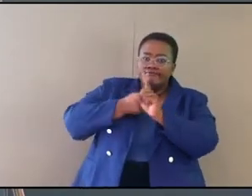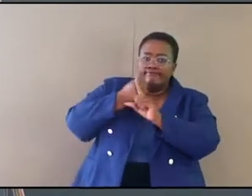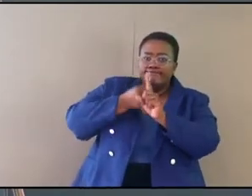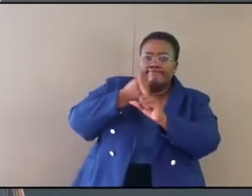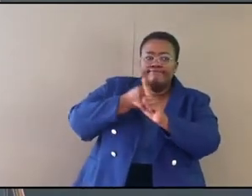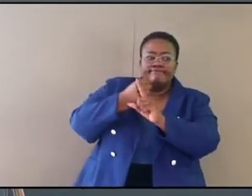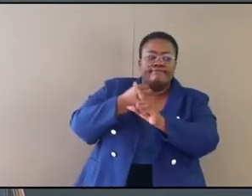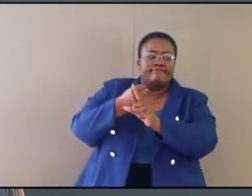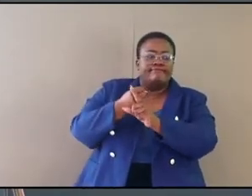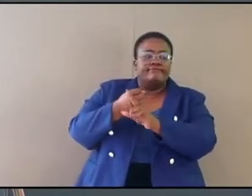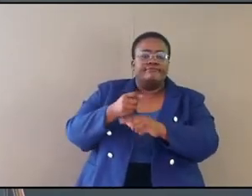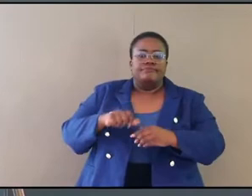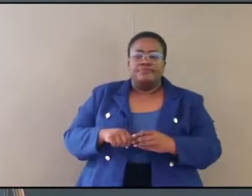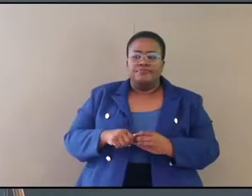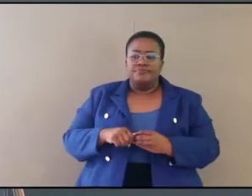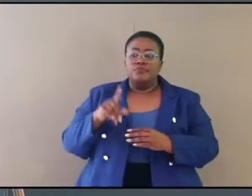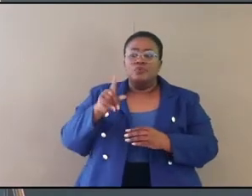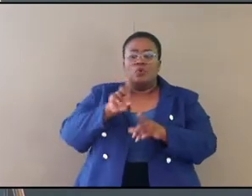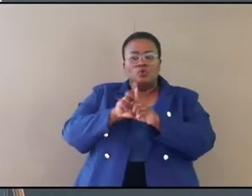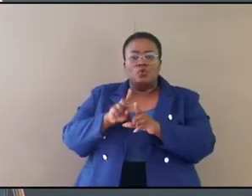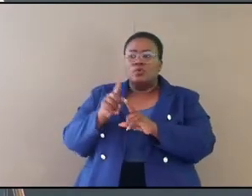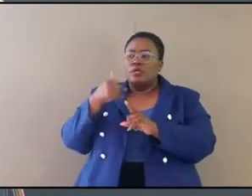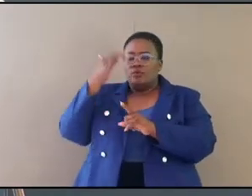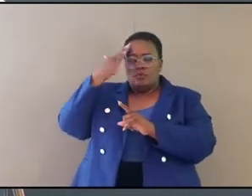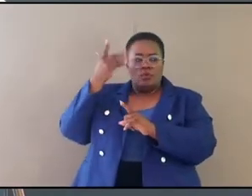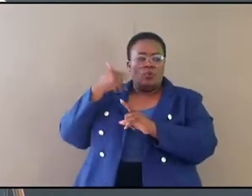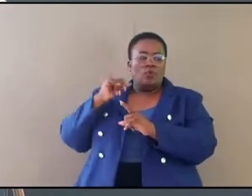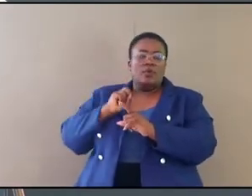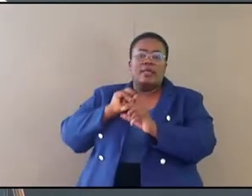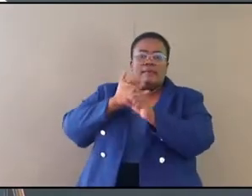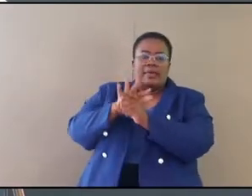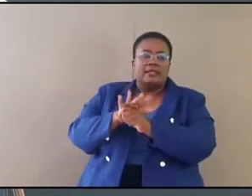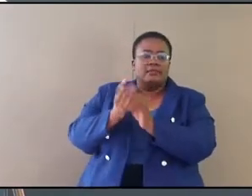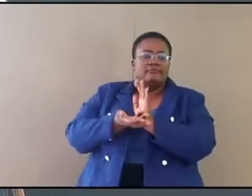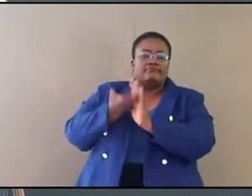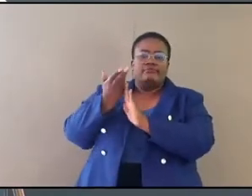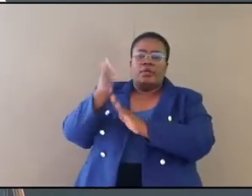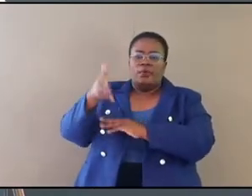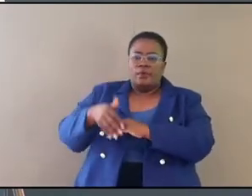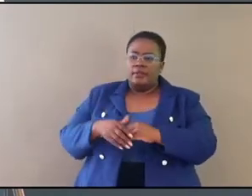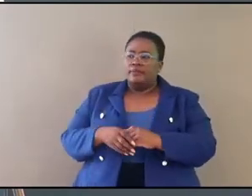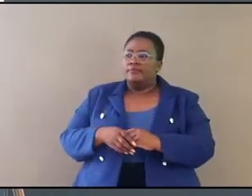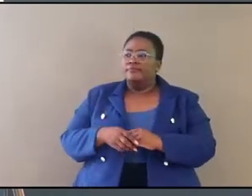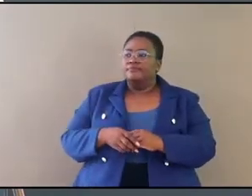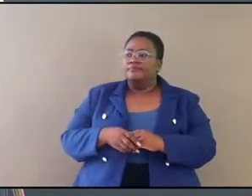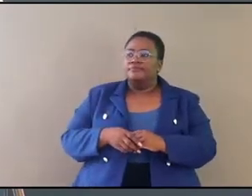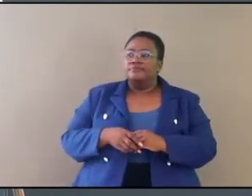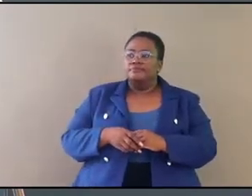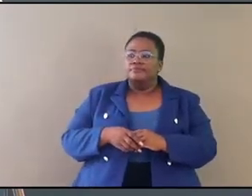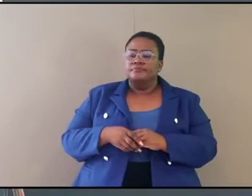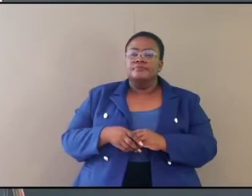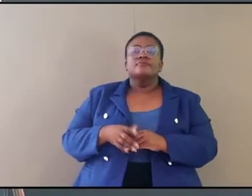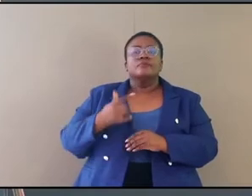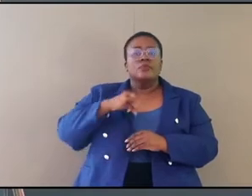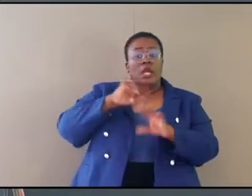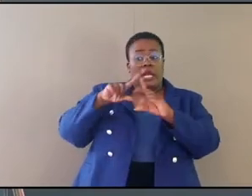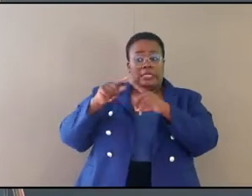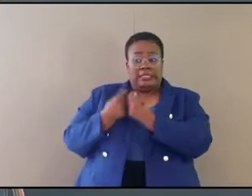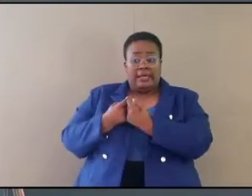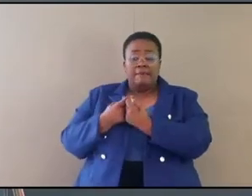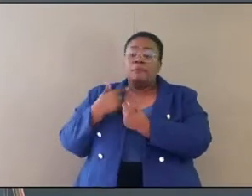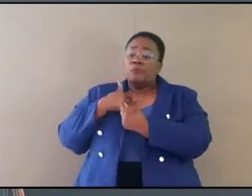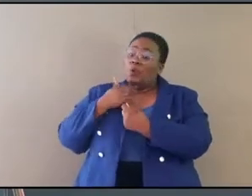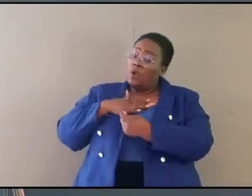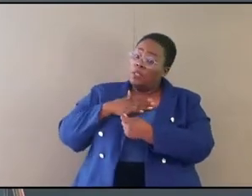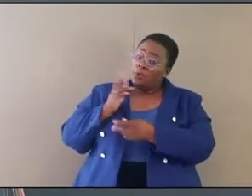so that its impact will also be enhanced. So we look forward to the research findings that our team is going to give us